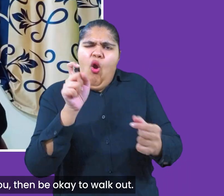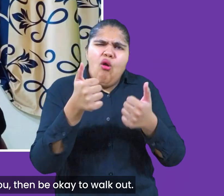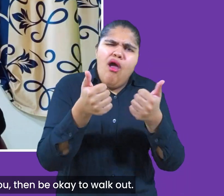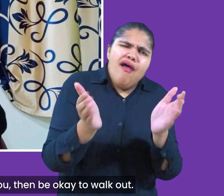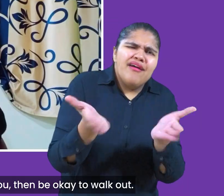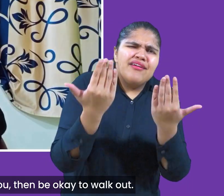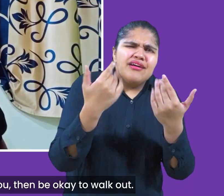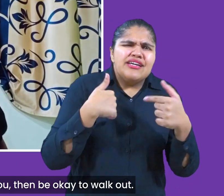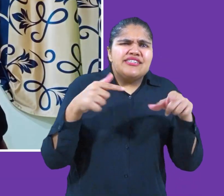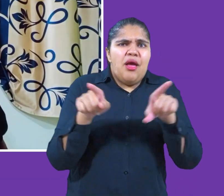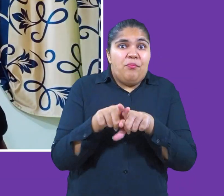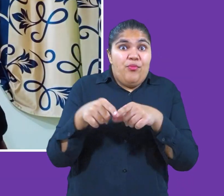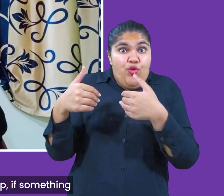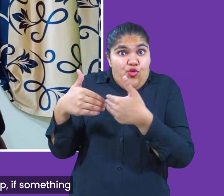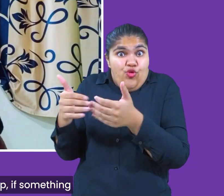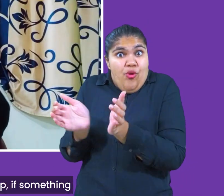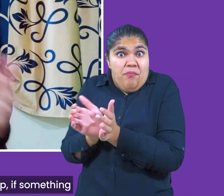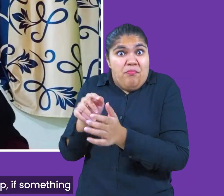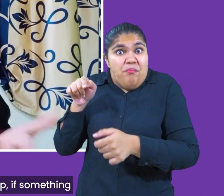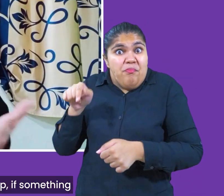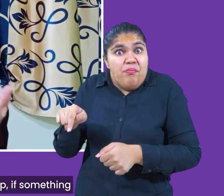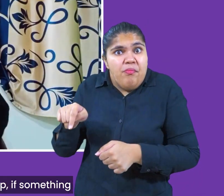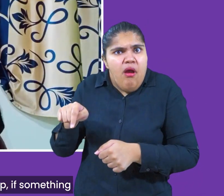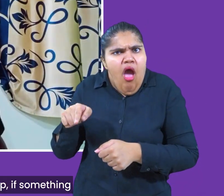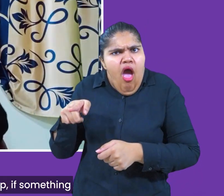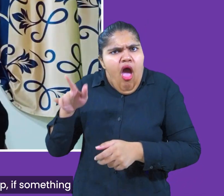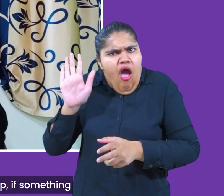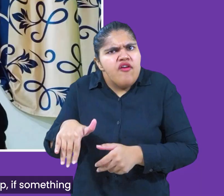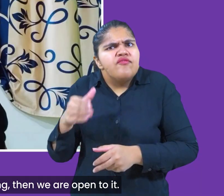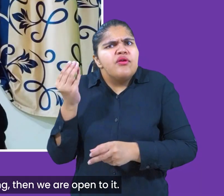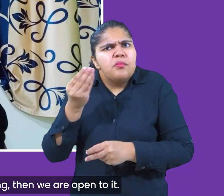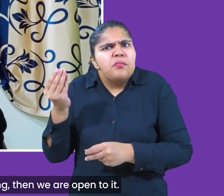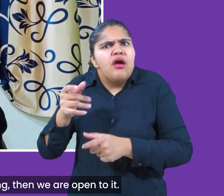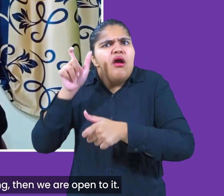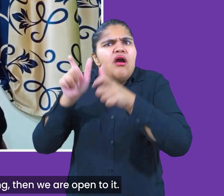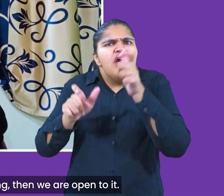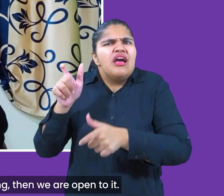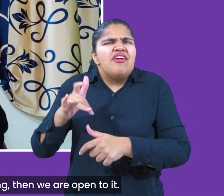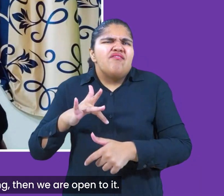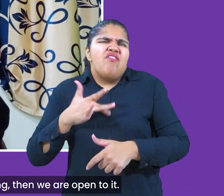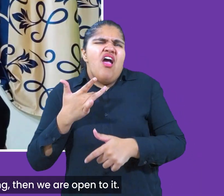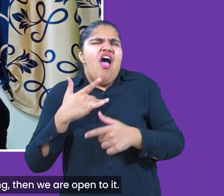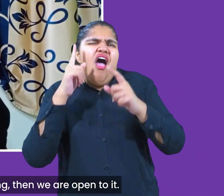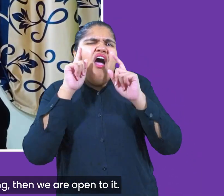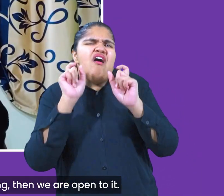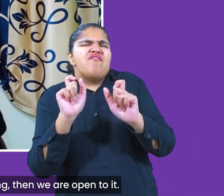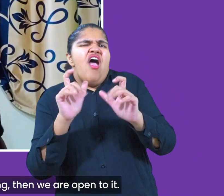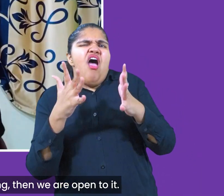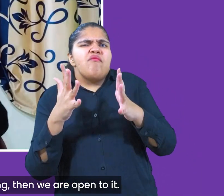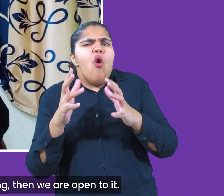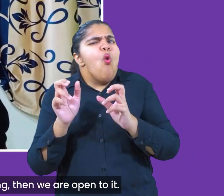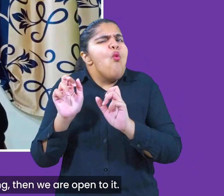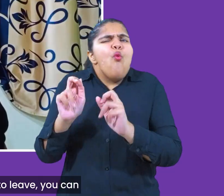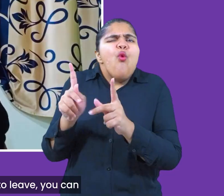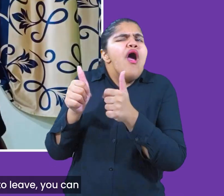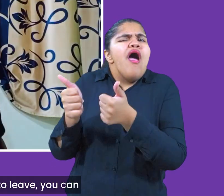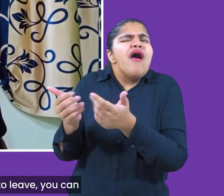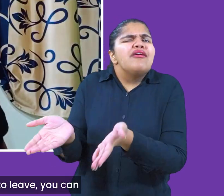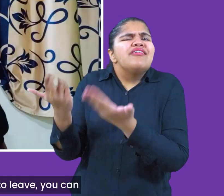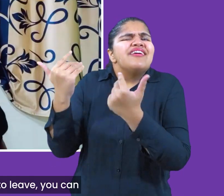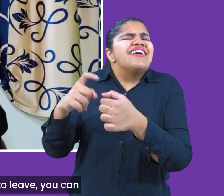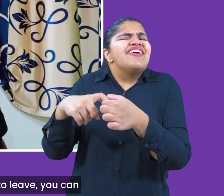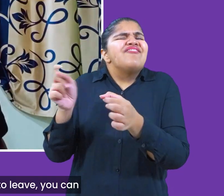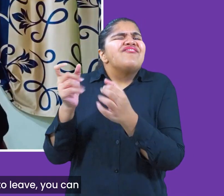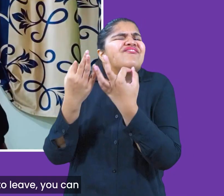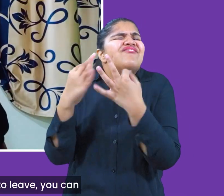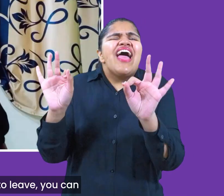then be okay to walk out. Even like in our support group, if something, like, some person doesn't like something, then we're open to it. We'll be like, okay,